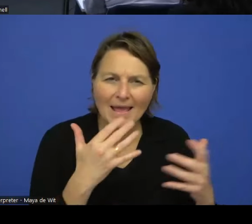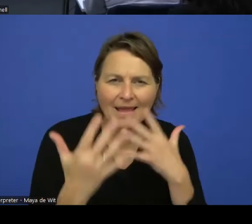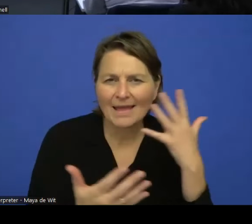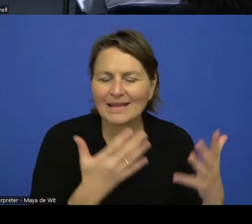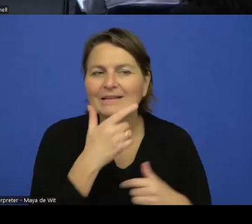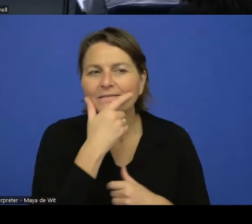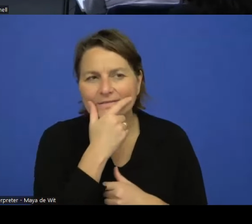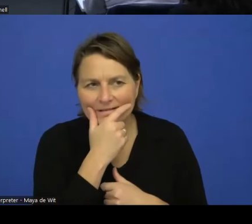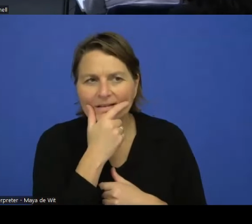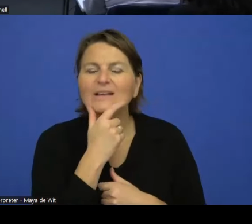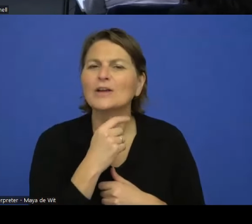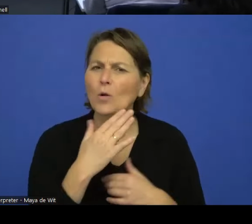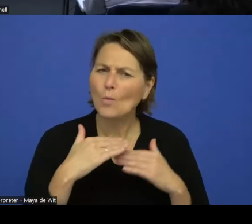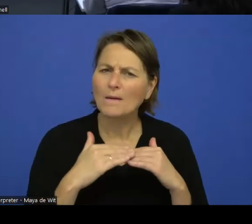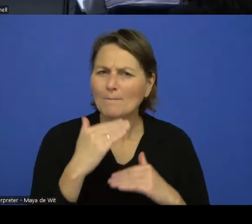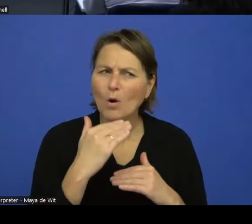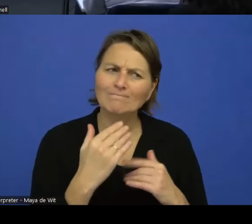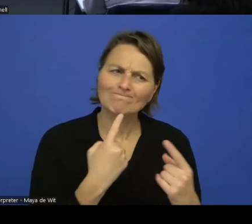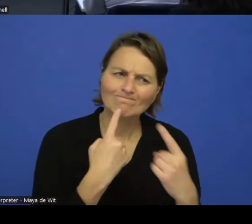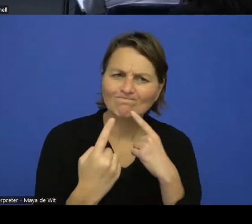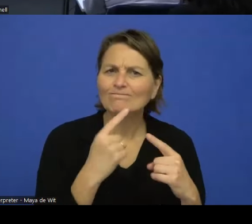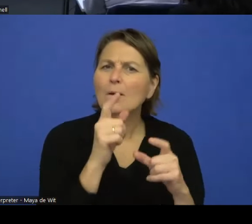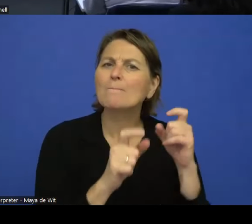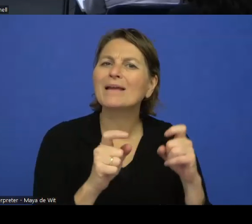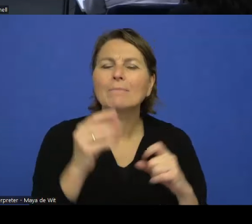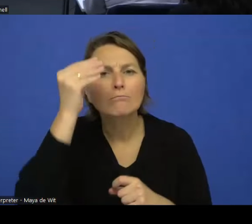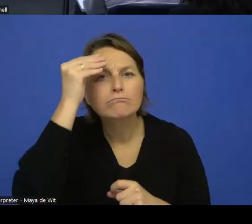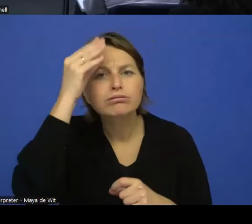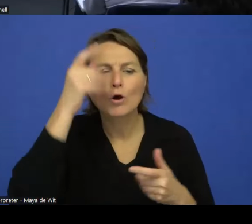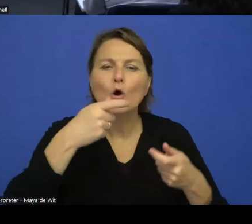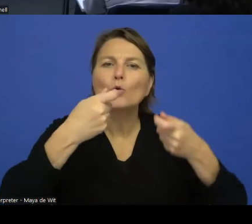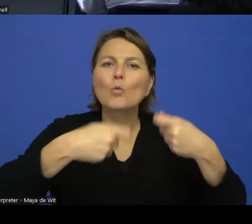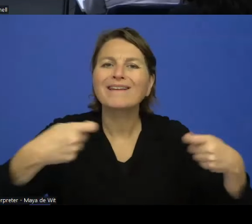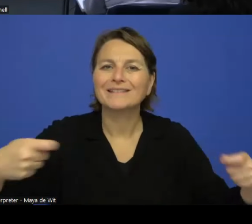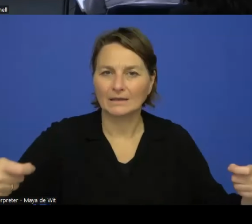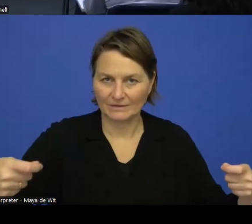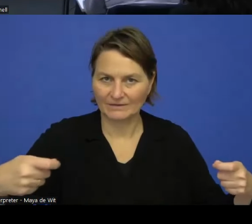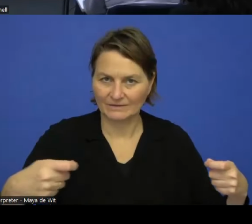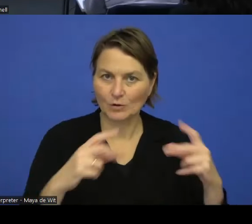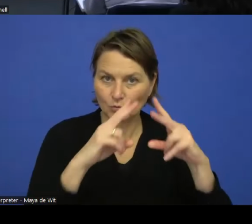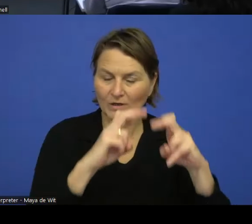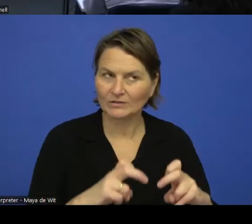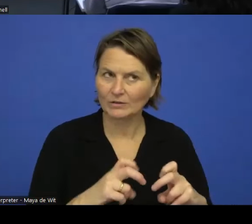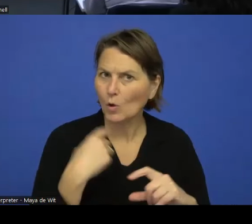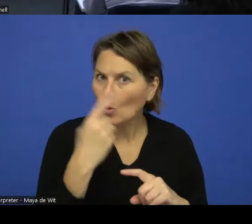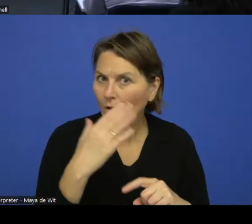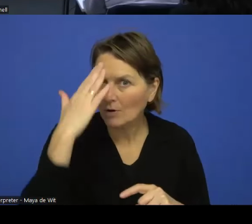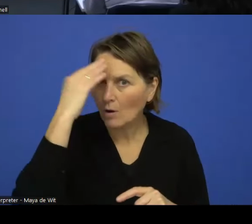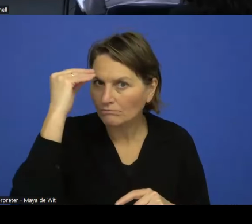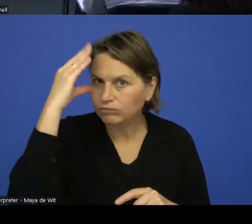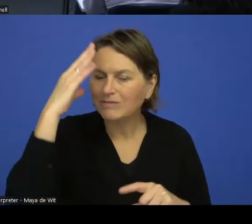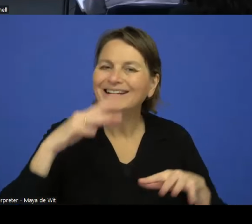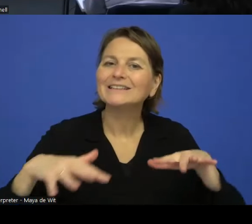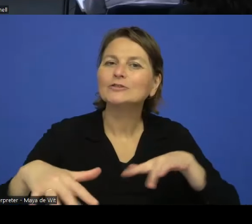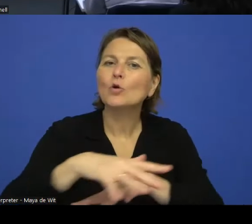more about qualitative research. Who knows about qualitative research? Sociologists, I thought. I got in touch with the Centre